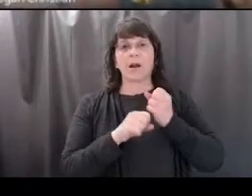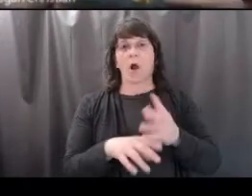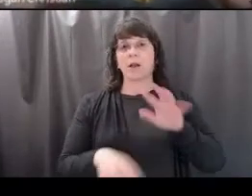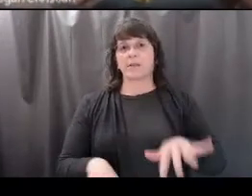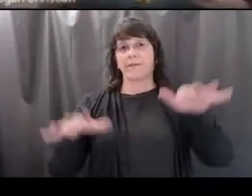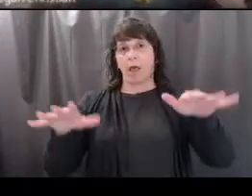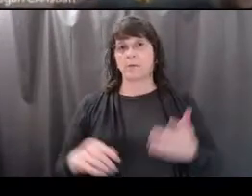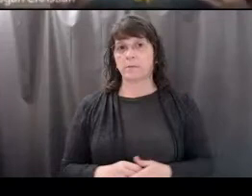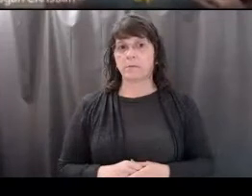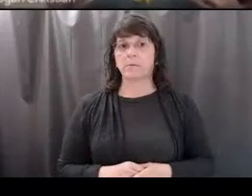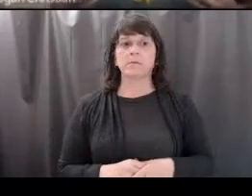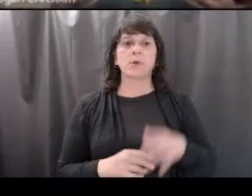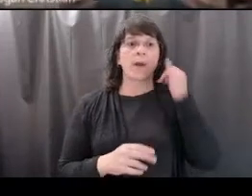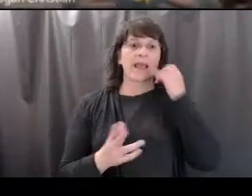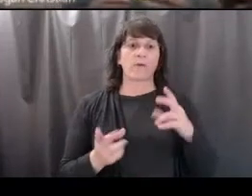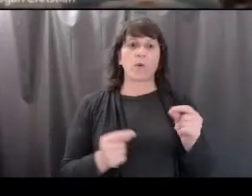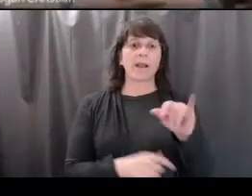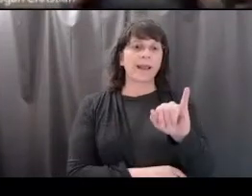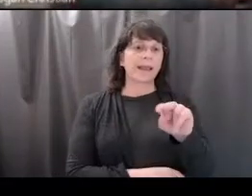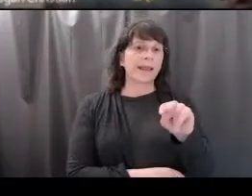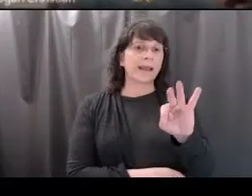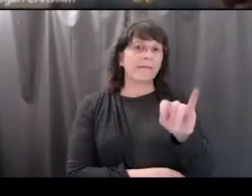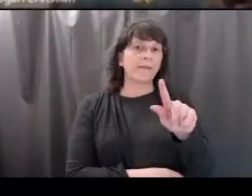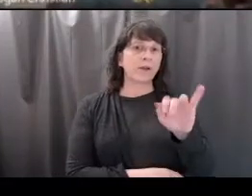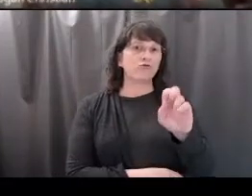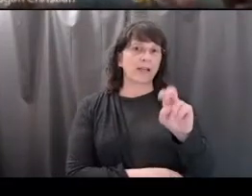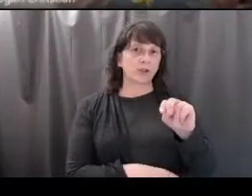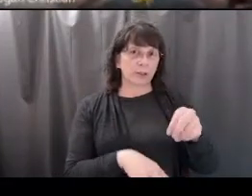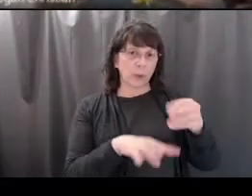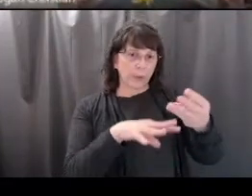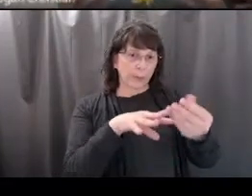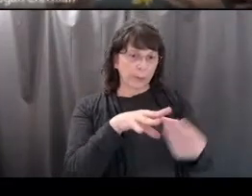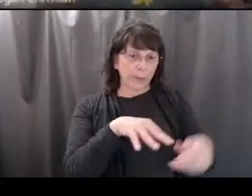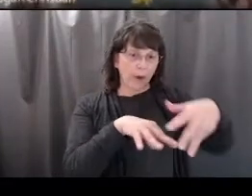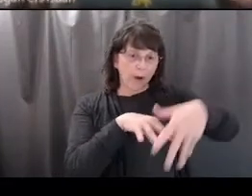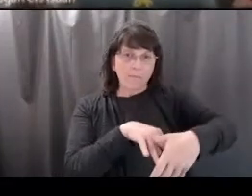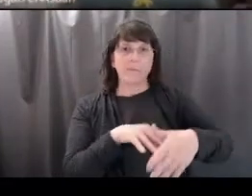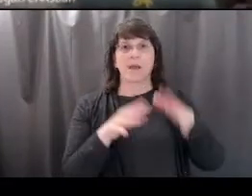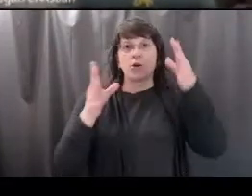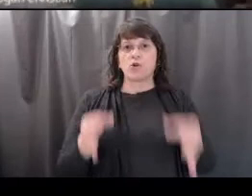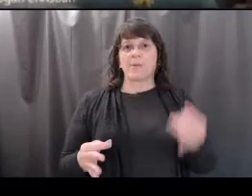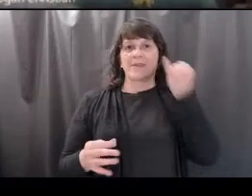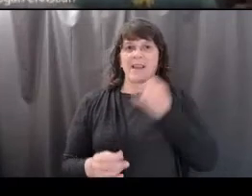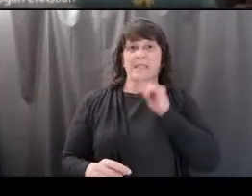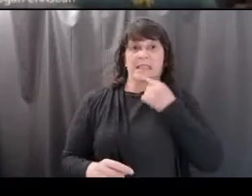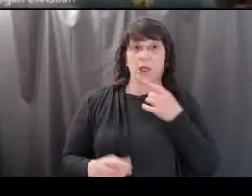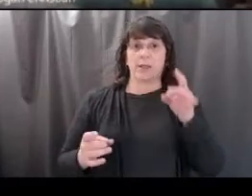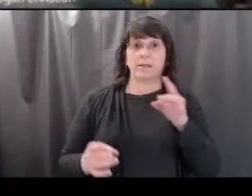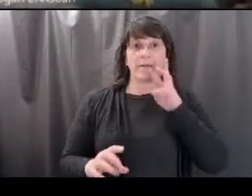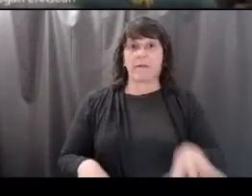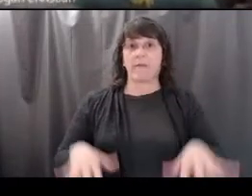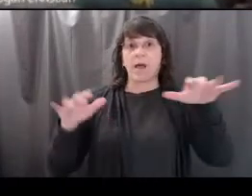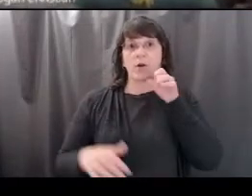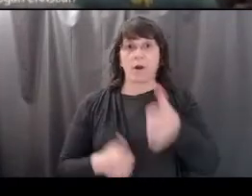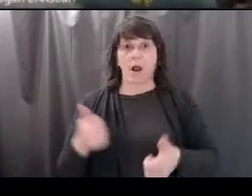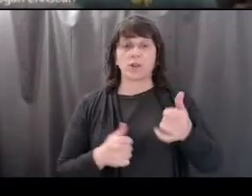So how quickly infiltration occurs is one of the ways that determines how severe a flood is going to be. If there's not a lot